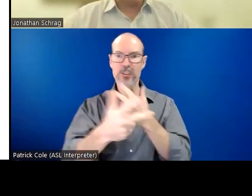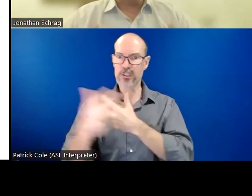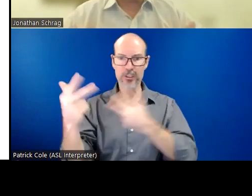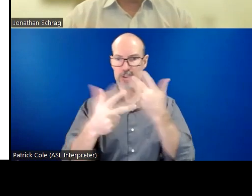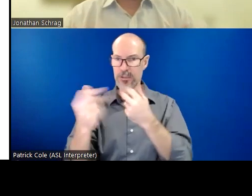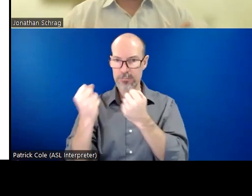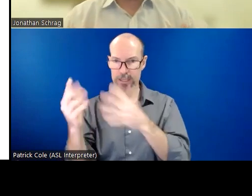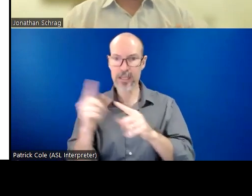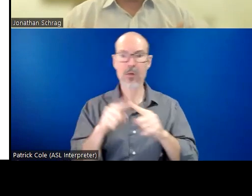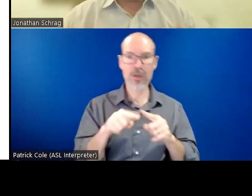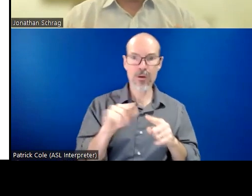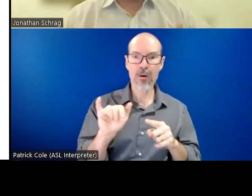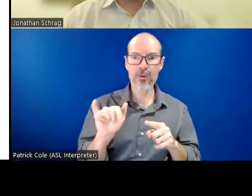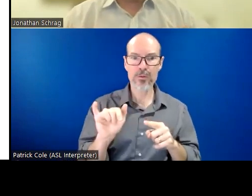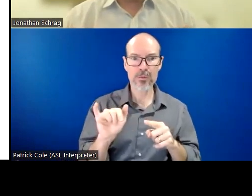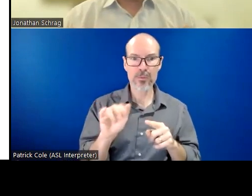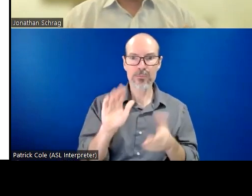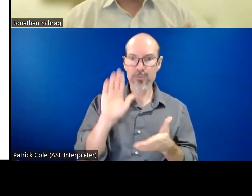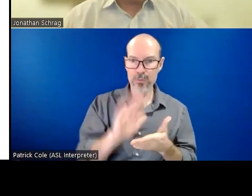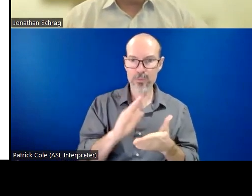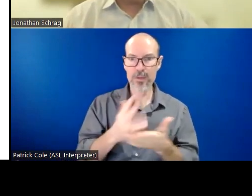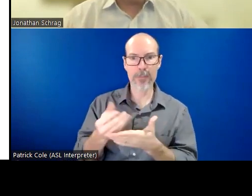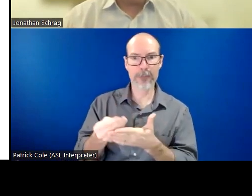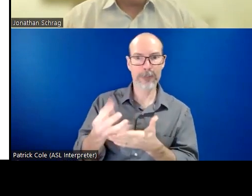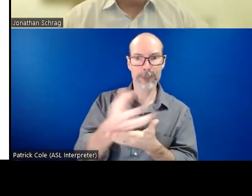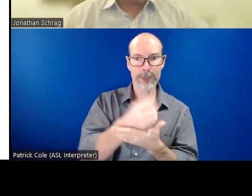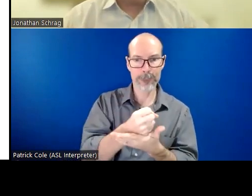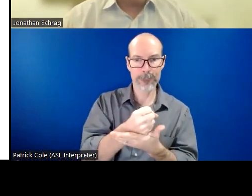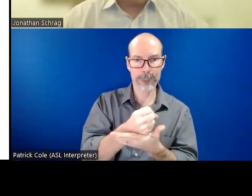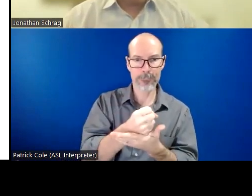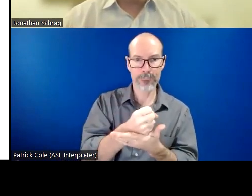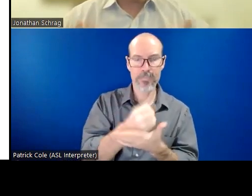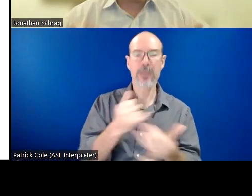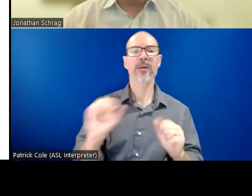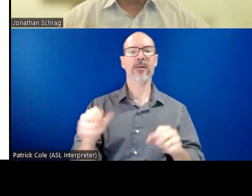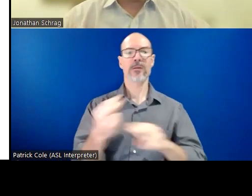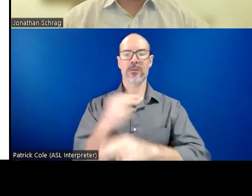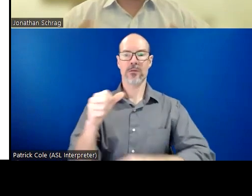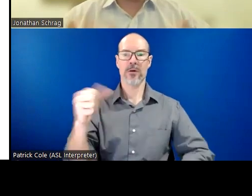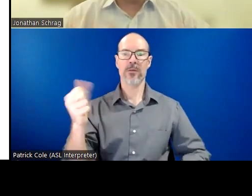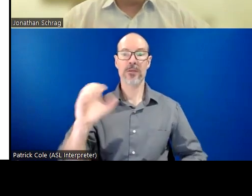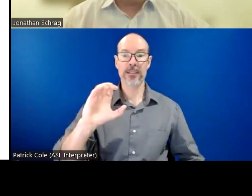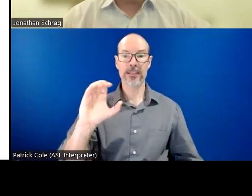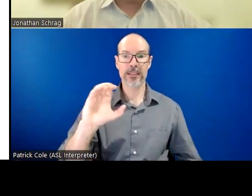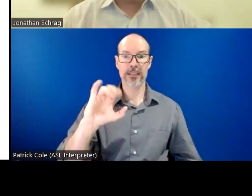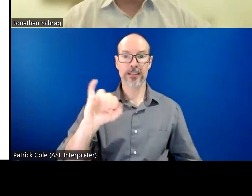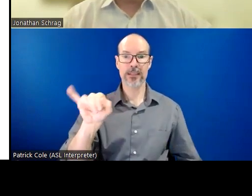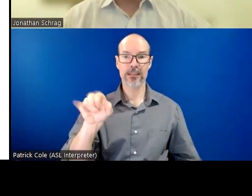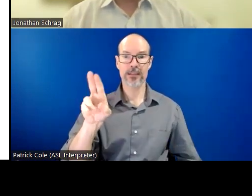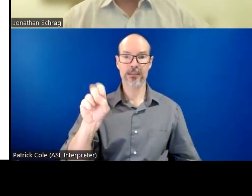We can also then use the CGES tool to identify the areas with high asthma rates, high particulate